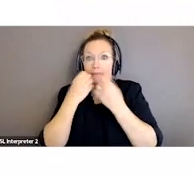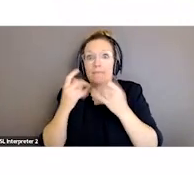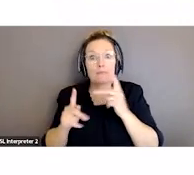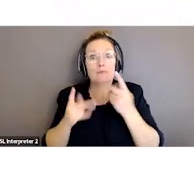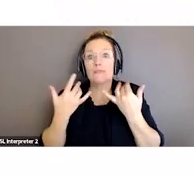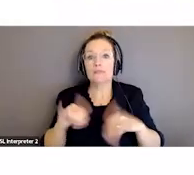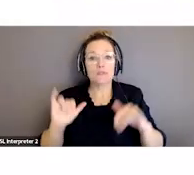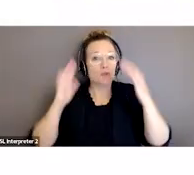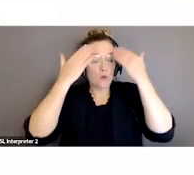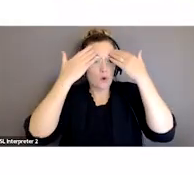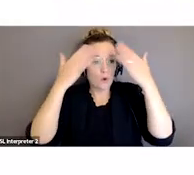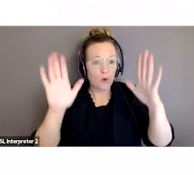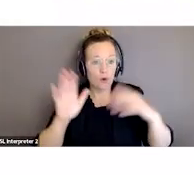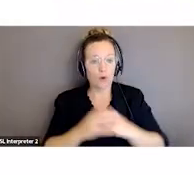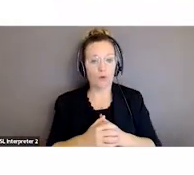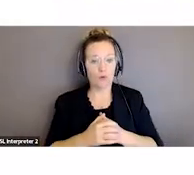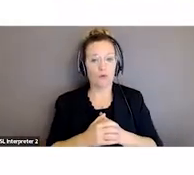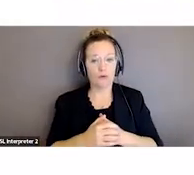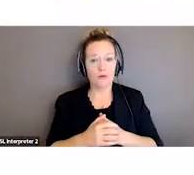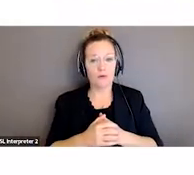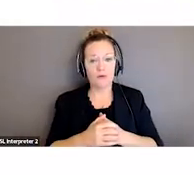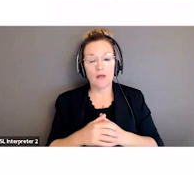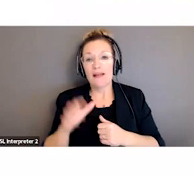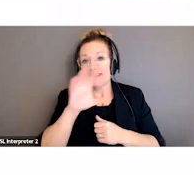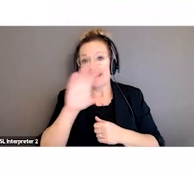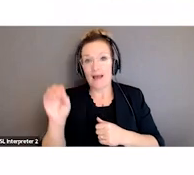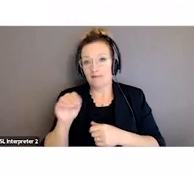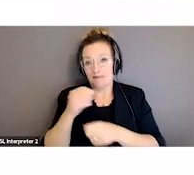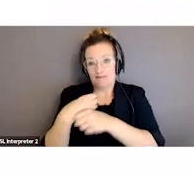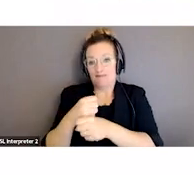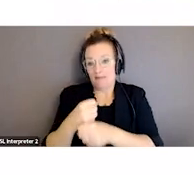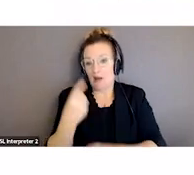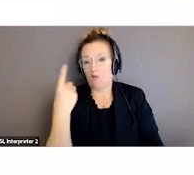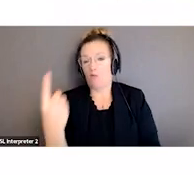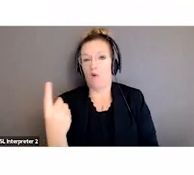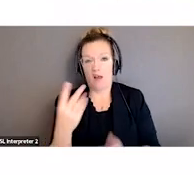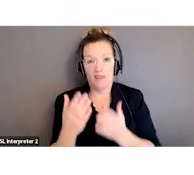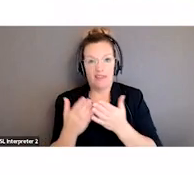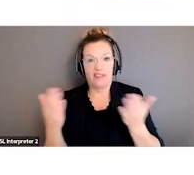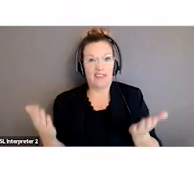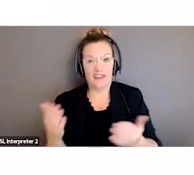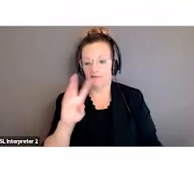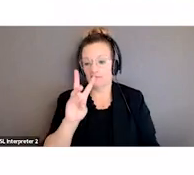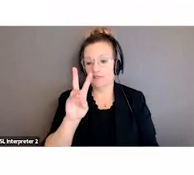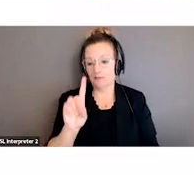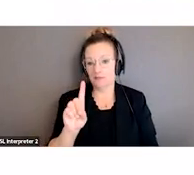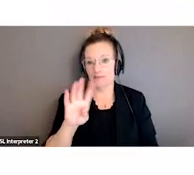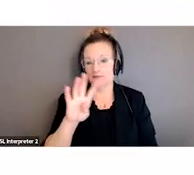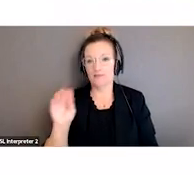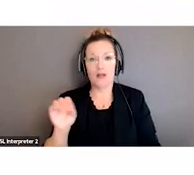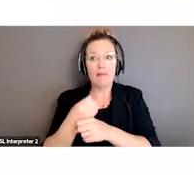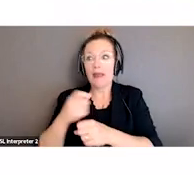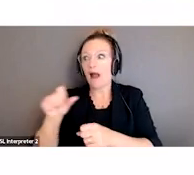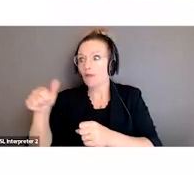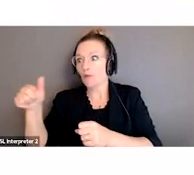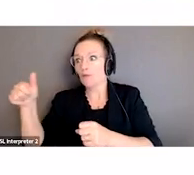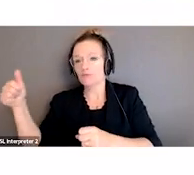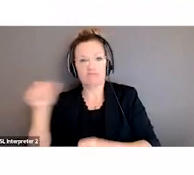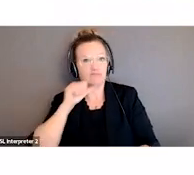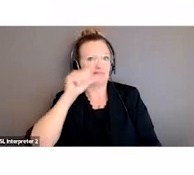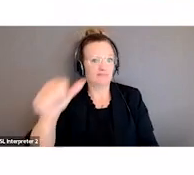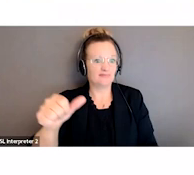this is the company's only product. This is the company's only product. They market nothing else, just